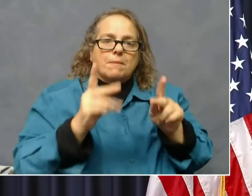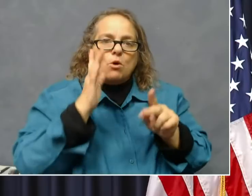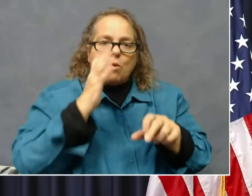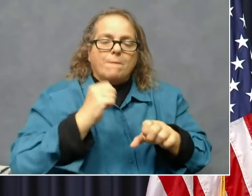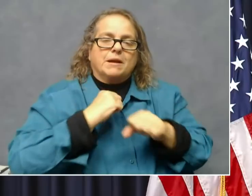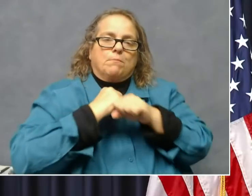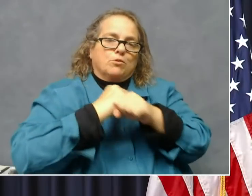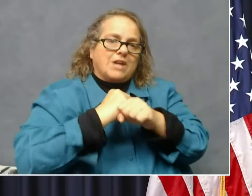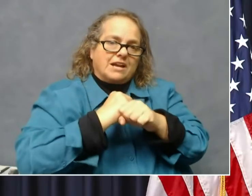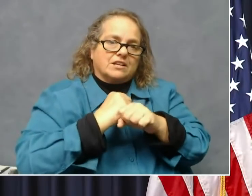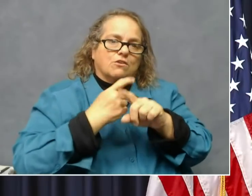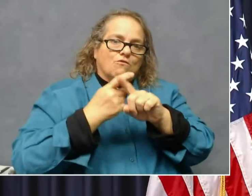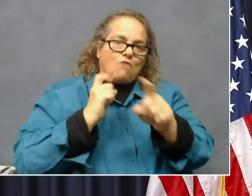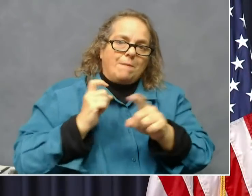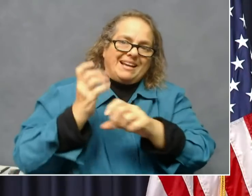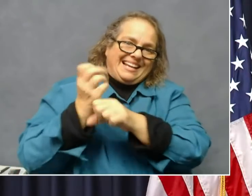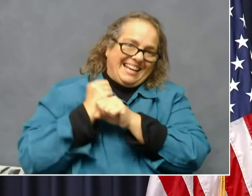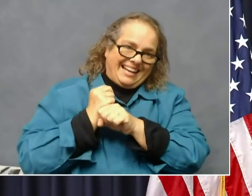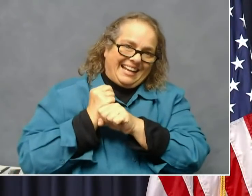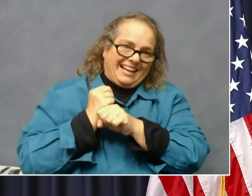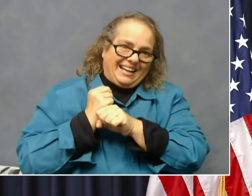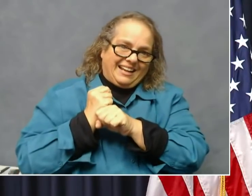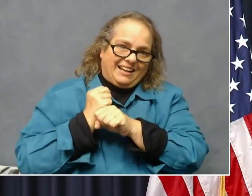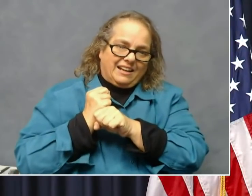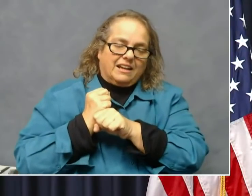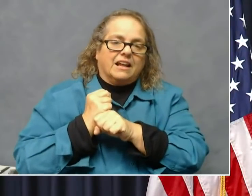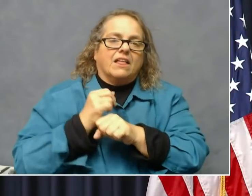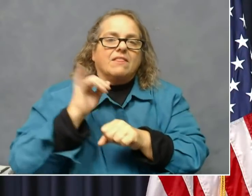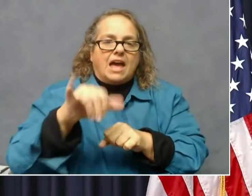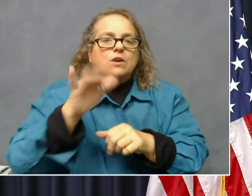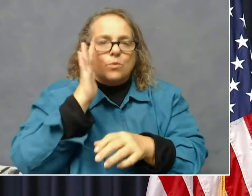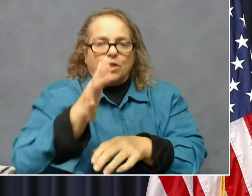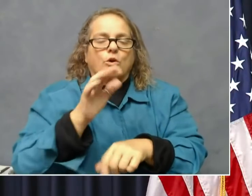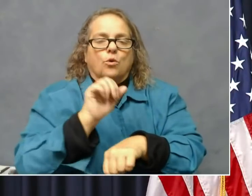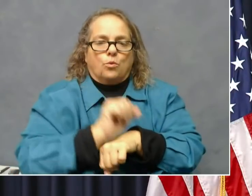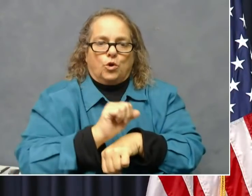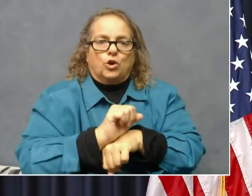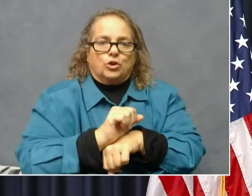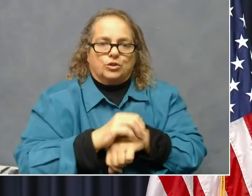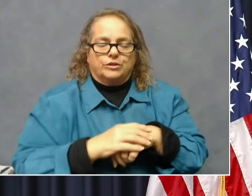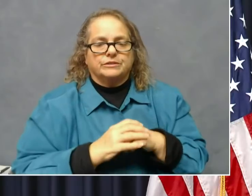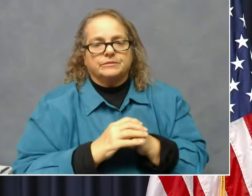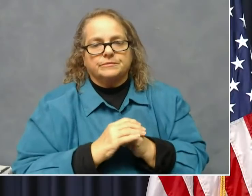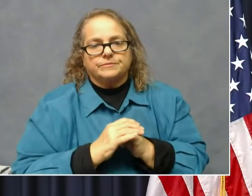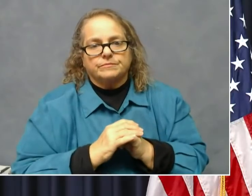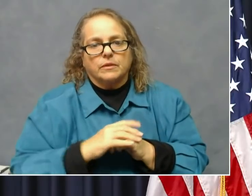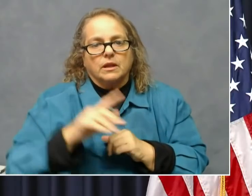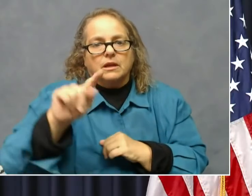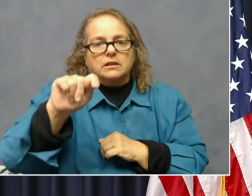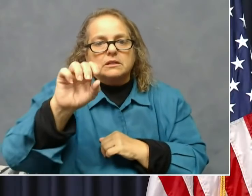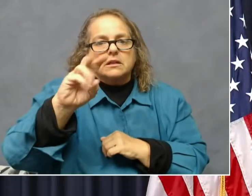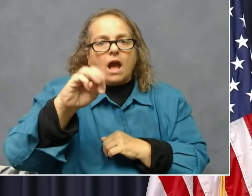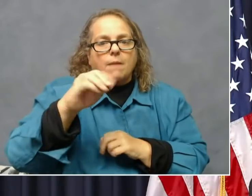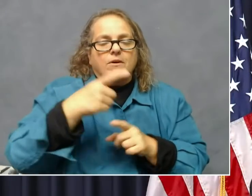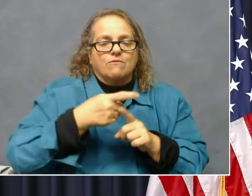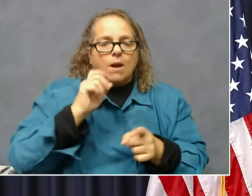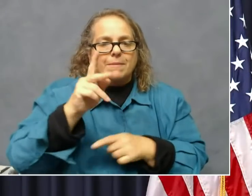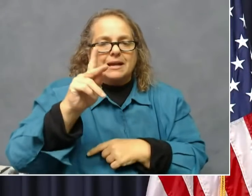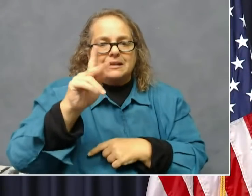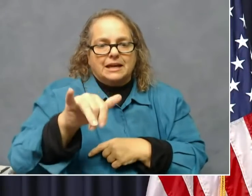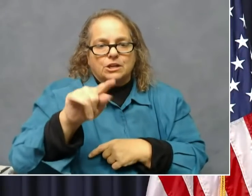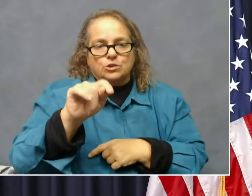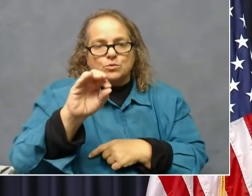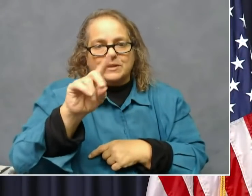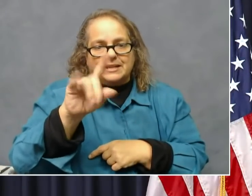adverse impact of it, and that'll work. I mean, we'll get where we need to go. Tom Latek from Kentucky Today.